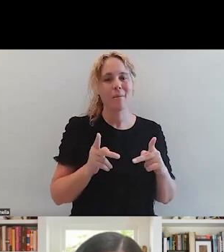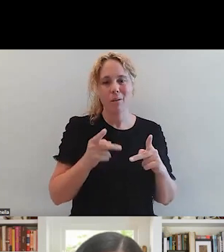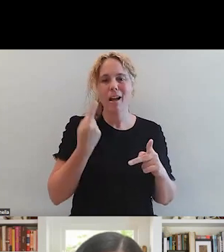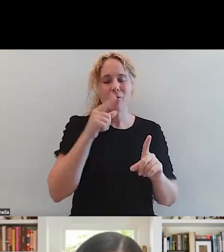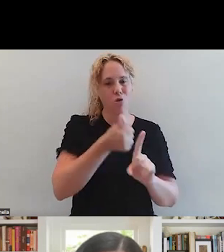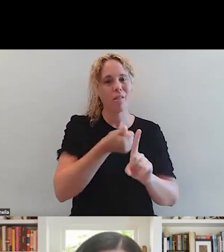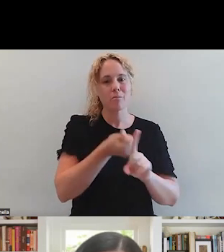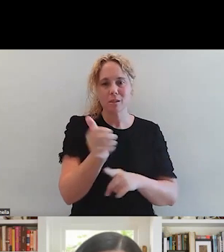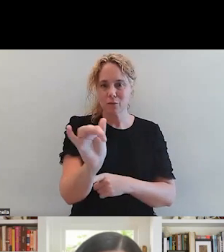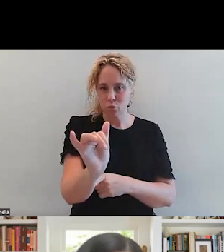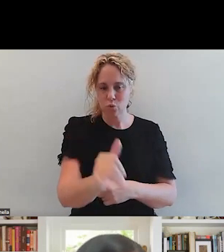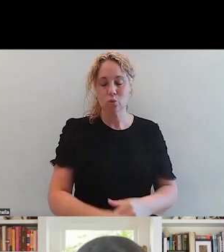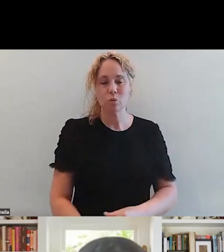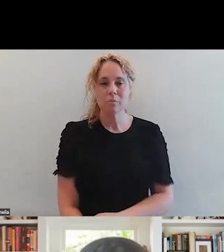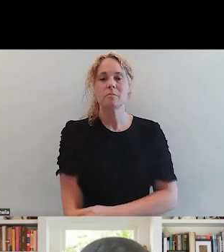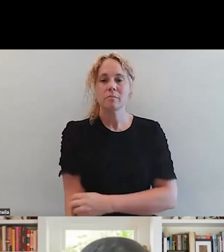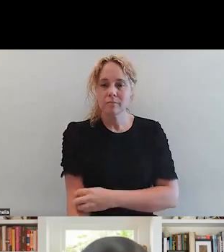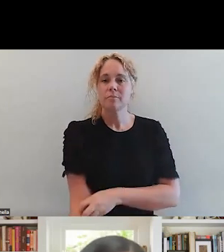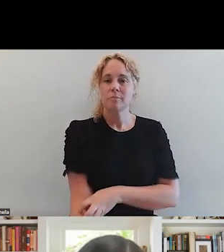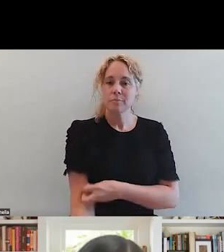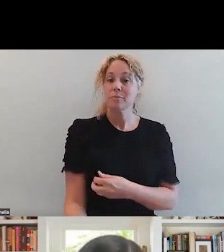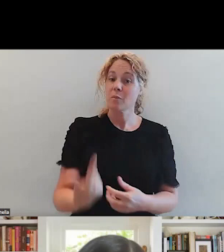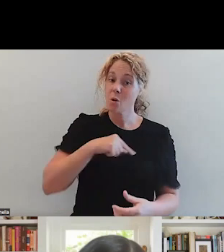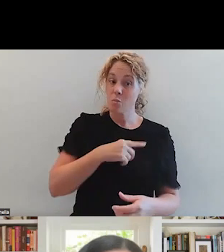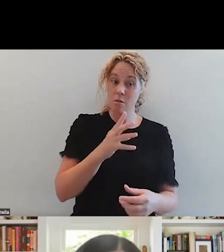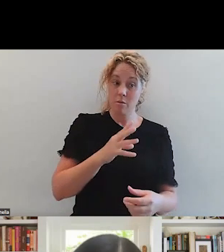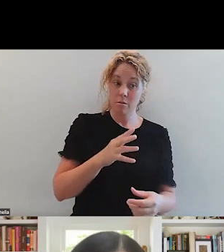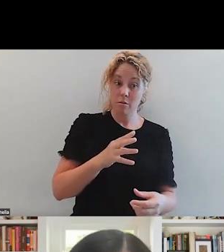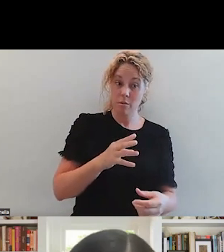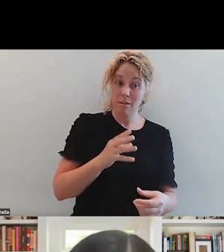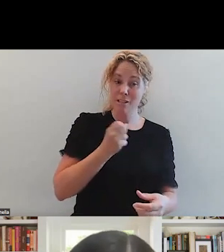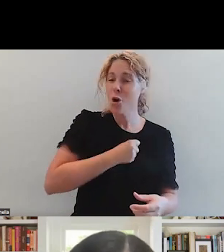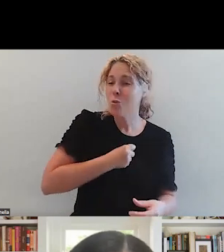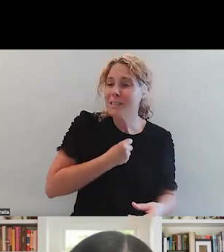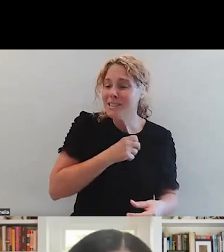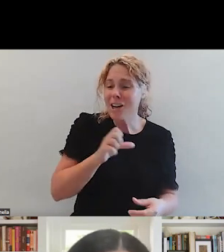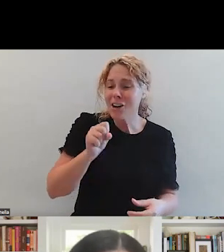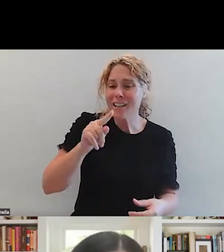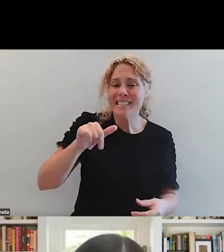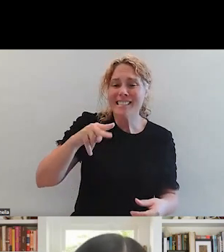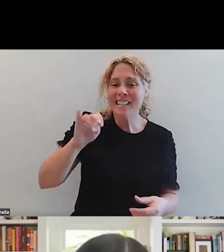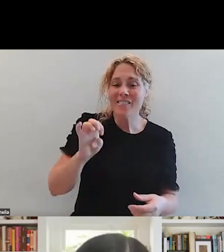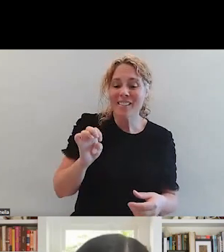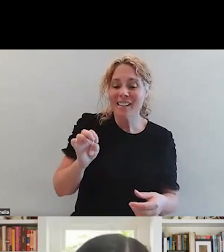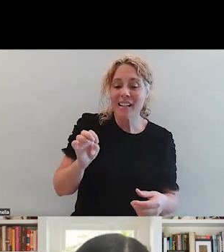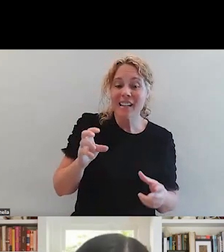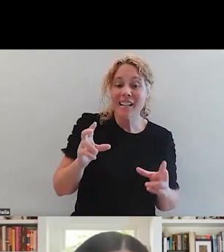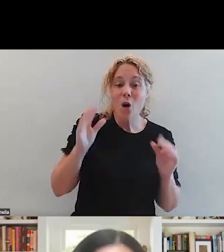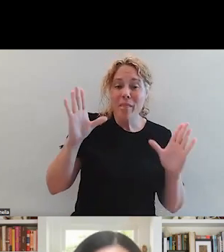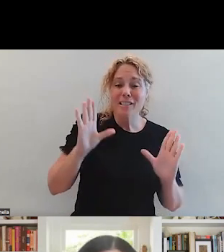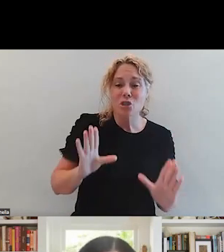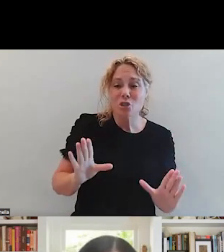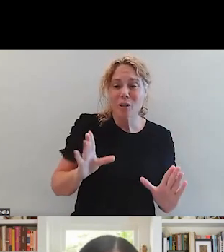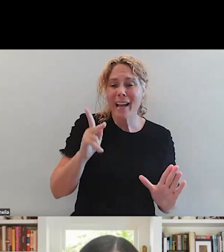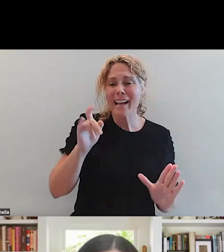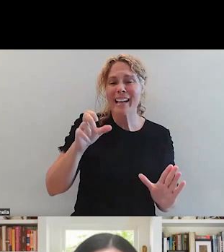themselves. We talked about safety net. Sorry, Stephanie. No, thanks, Aisha. No, this is great. And Kevin,